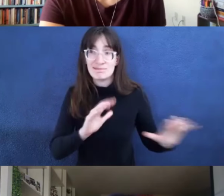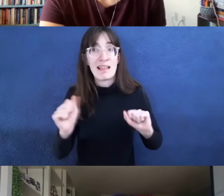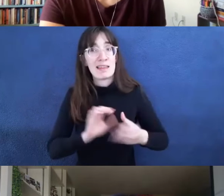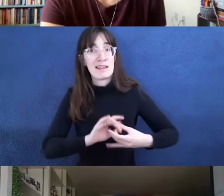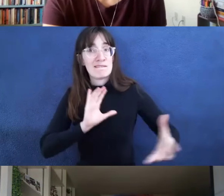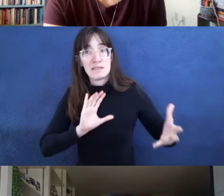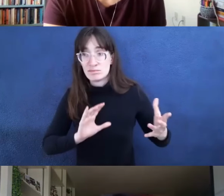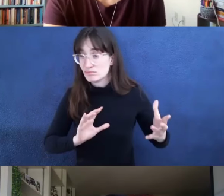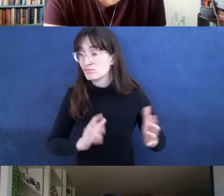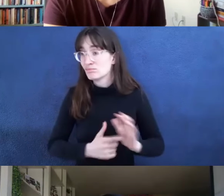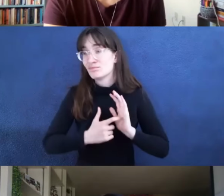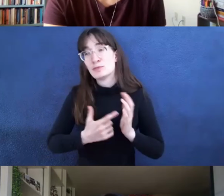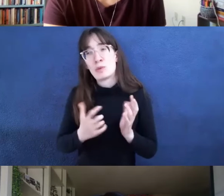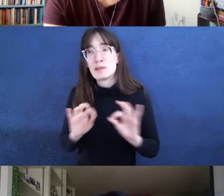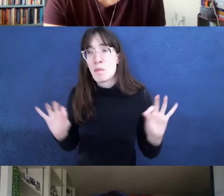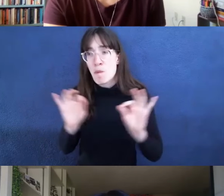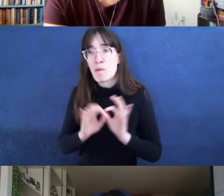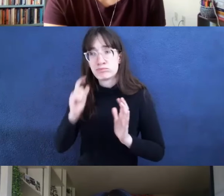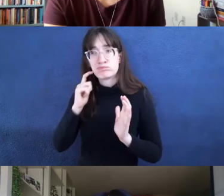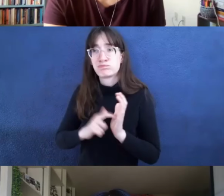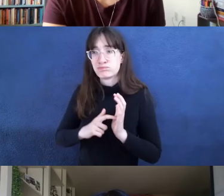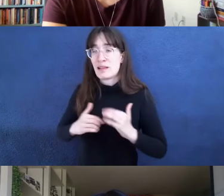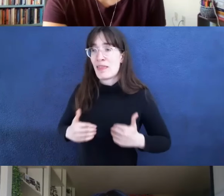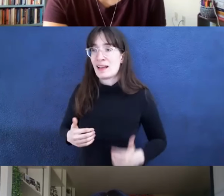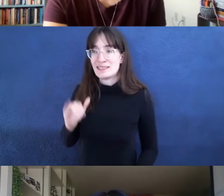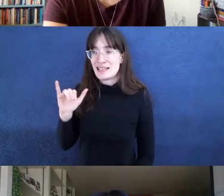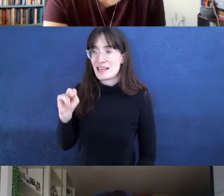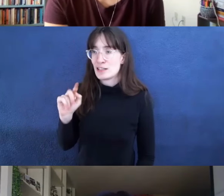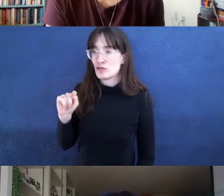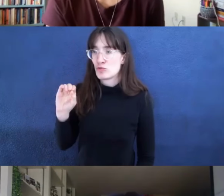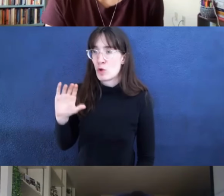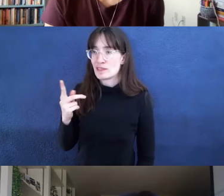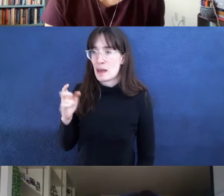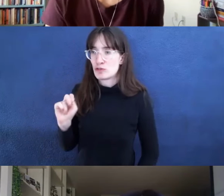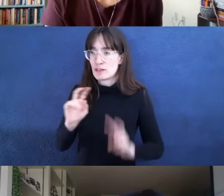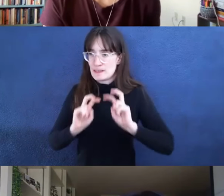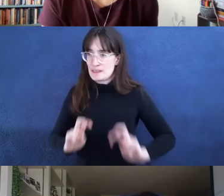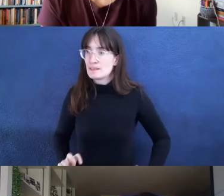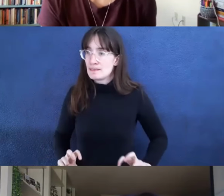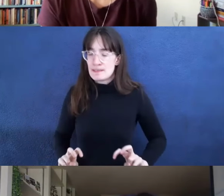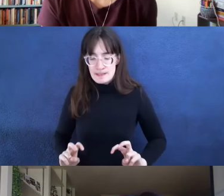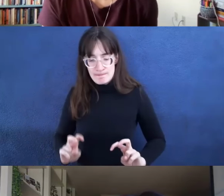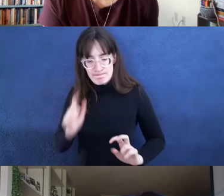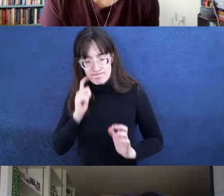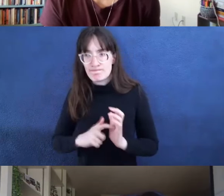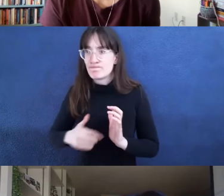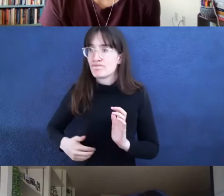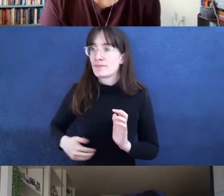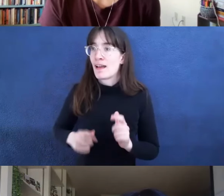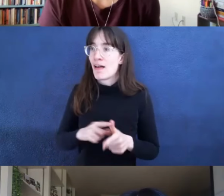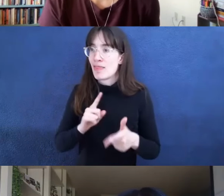it is being able to tap into that interoception that we were talking about earlier and using that to guide you. Maybe we'll answer this